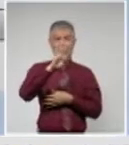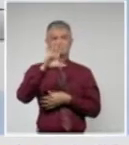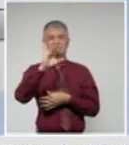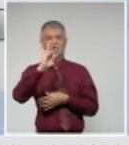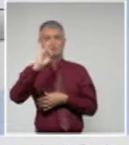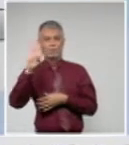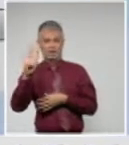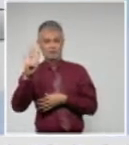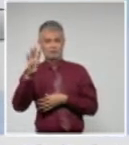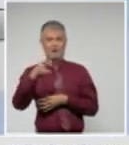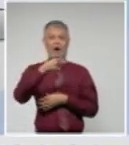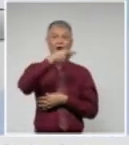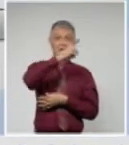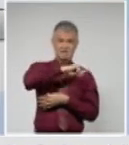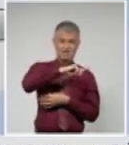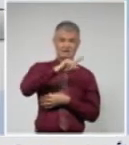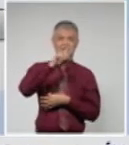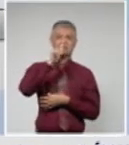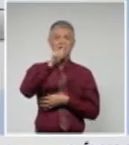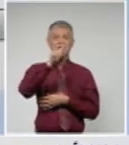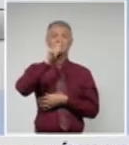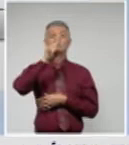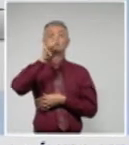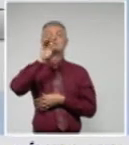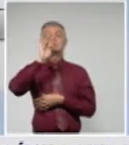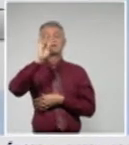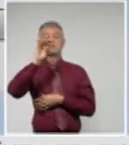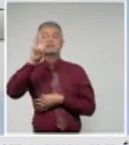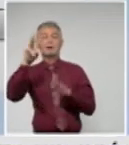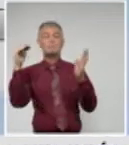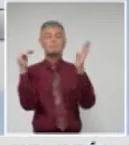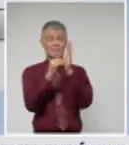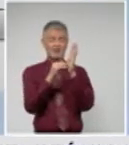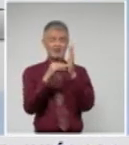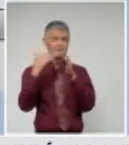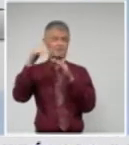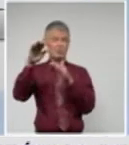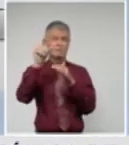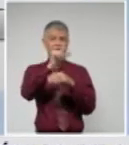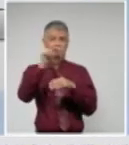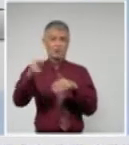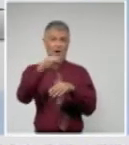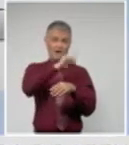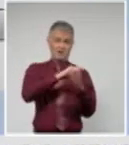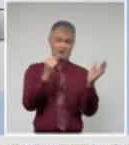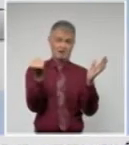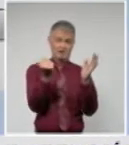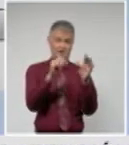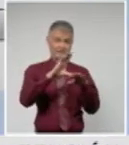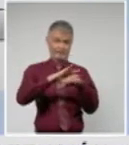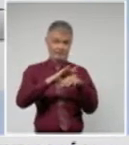133,730 new cases yesterday, for a total of